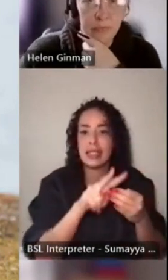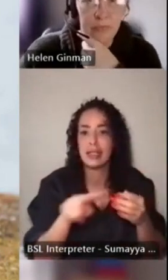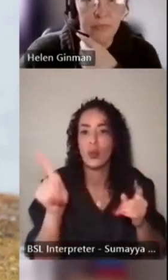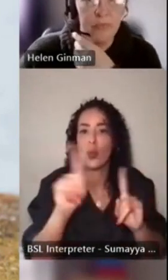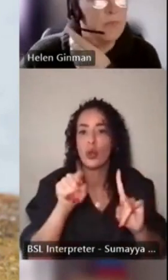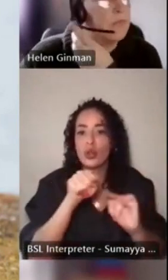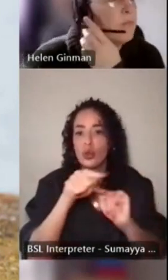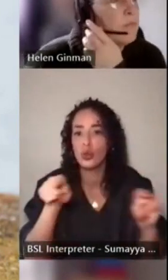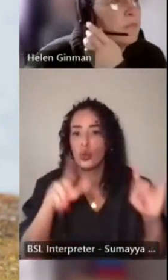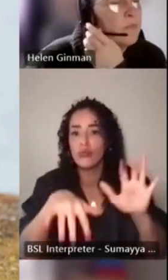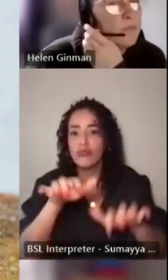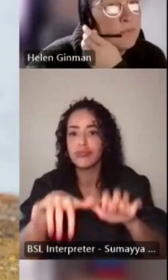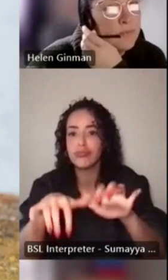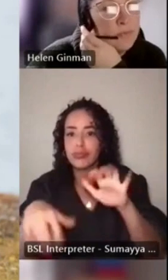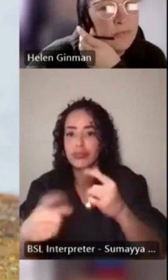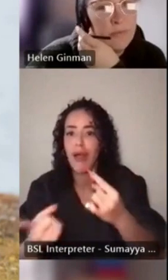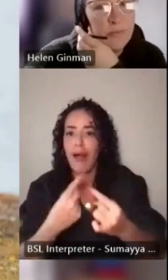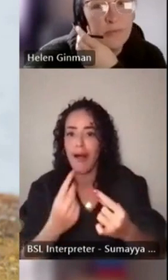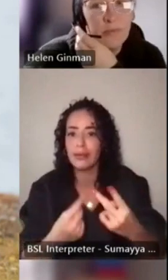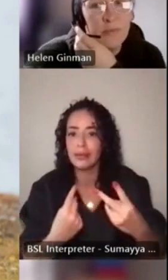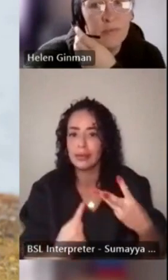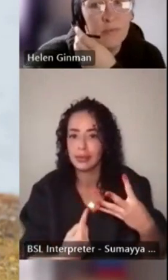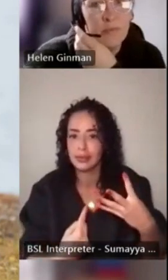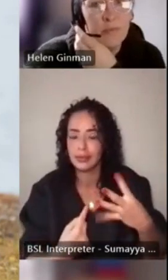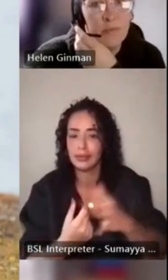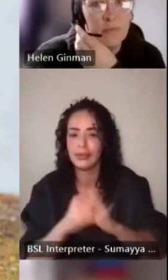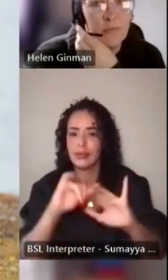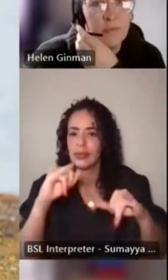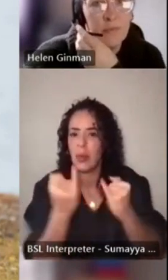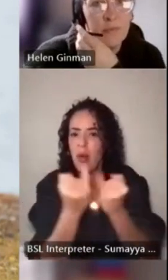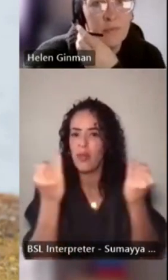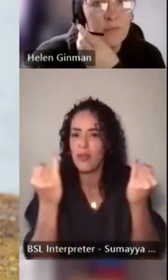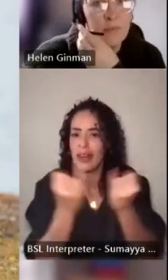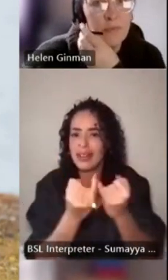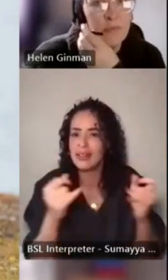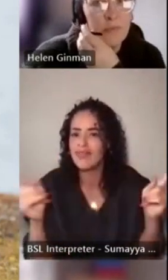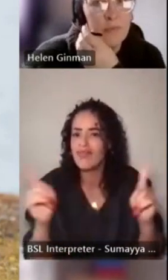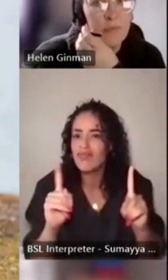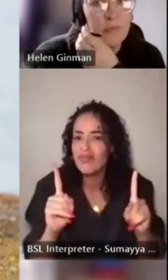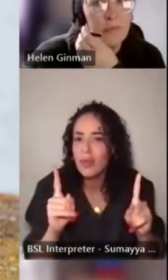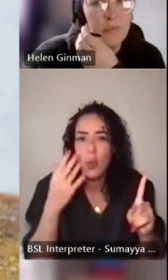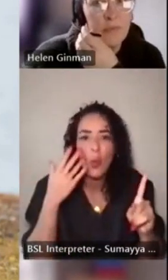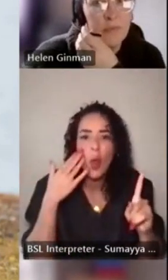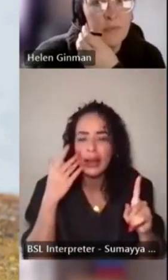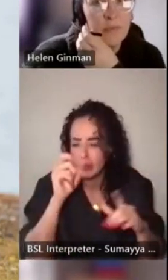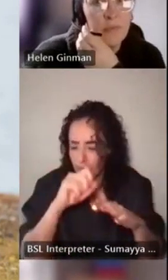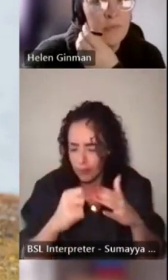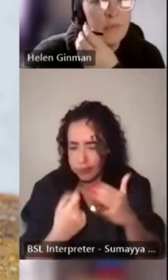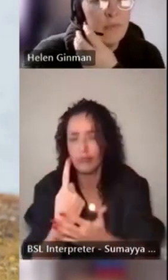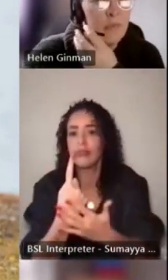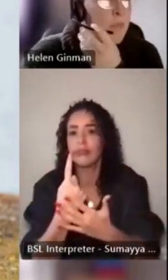suggestions. So what do we think conflict is? When do we think it might arise?